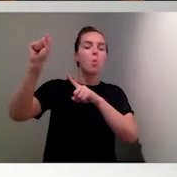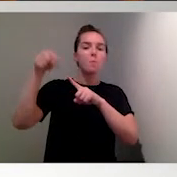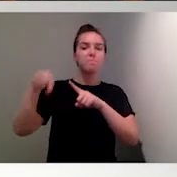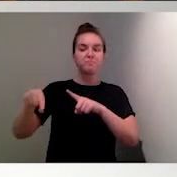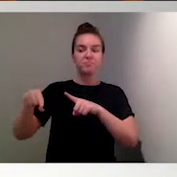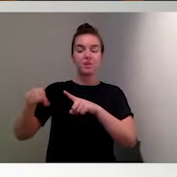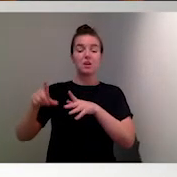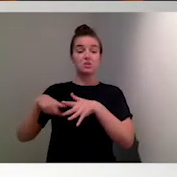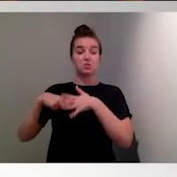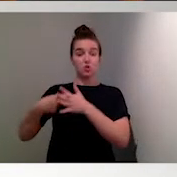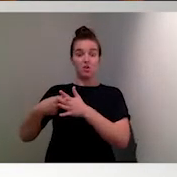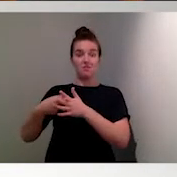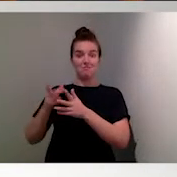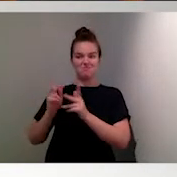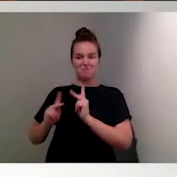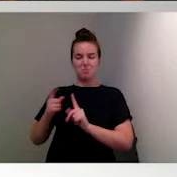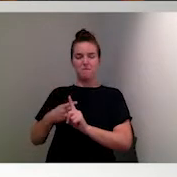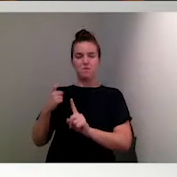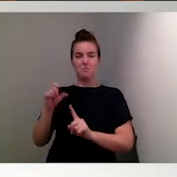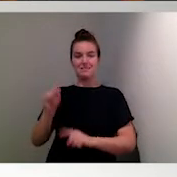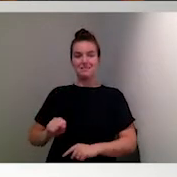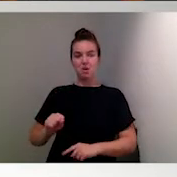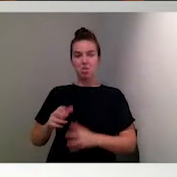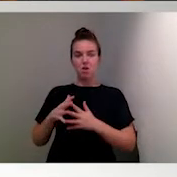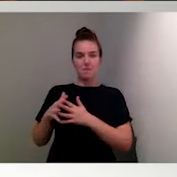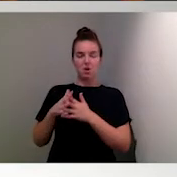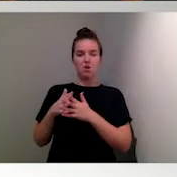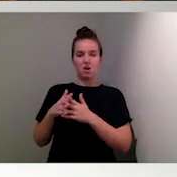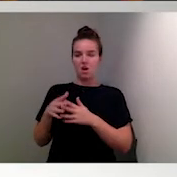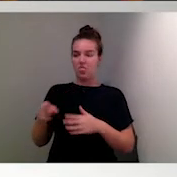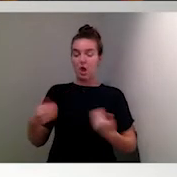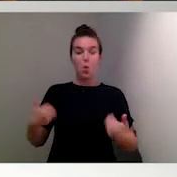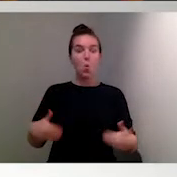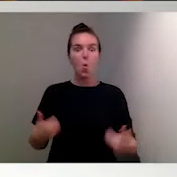adrenaline junkies. There's no other word for it. That's what they are, and it is